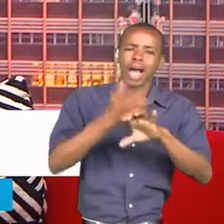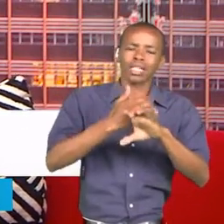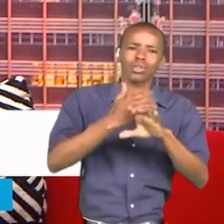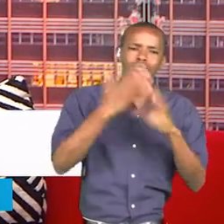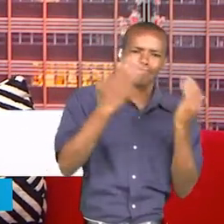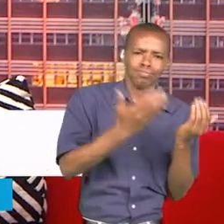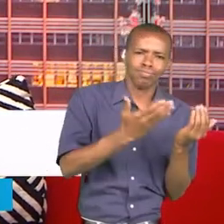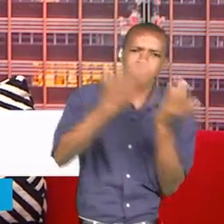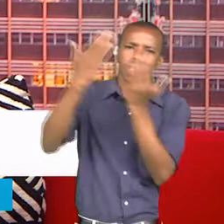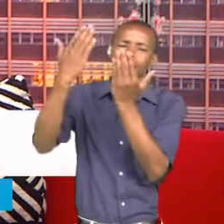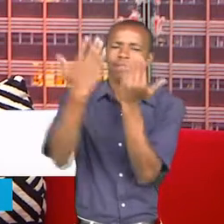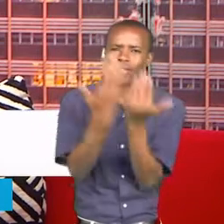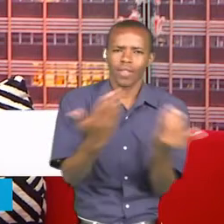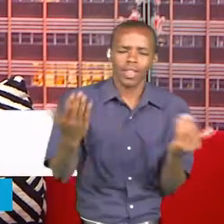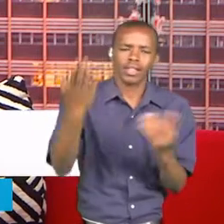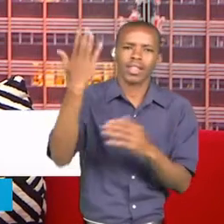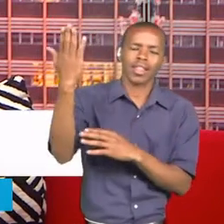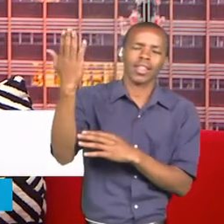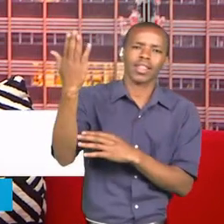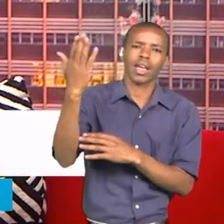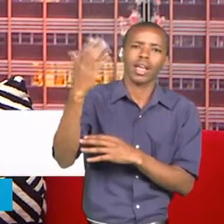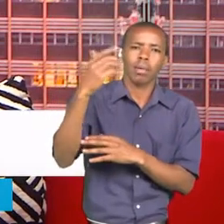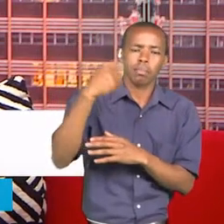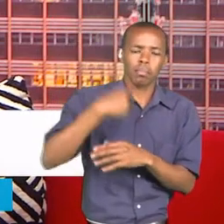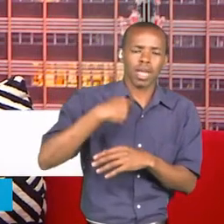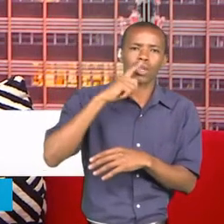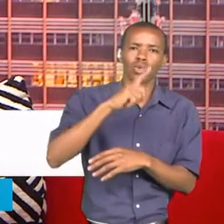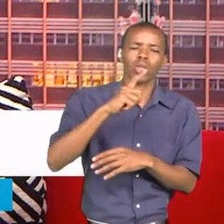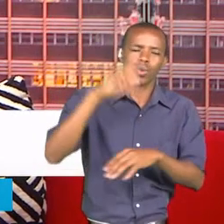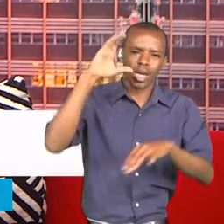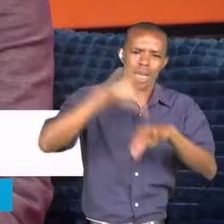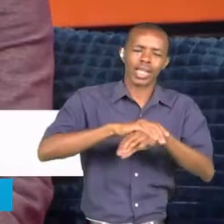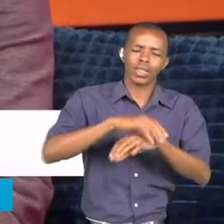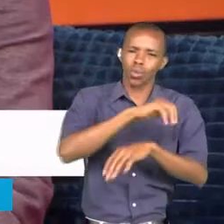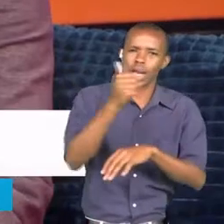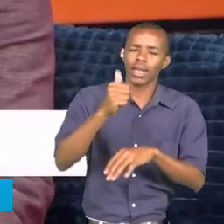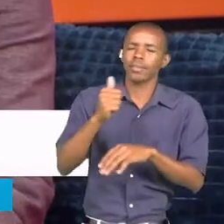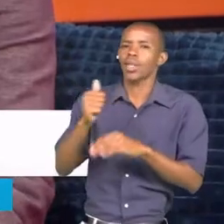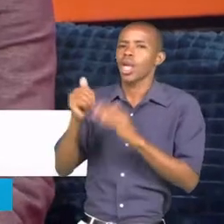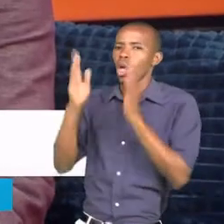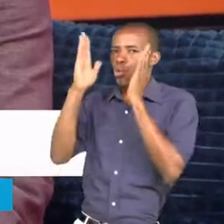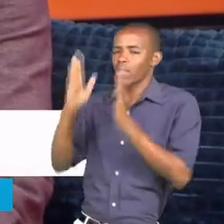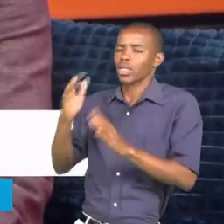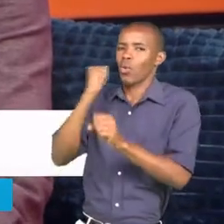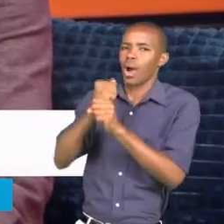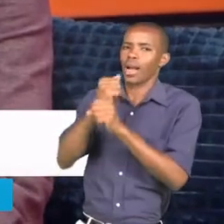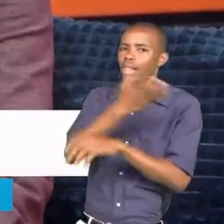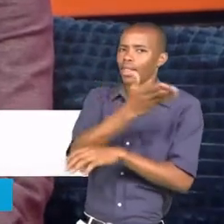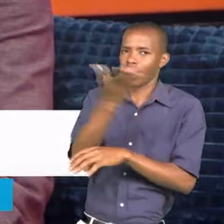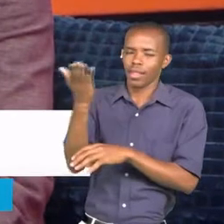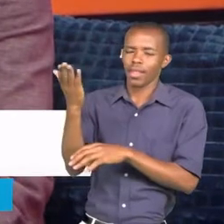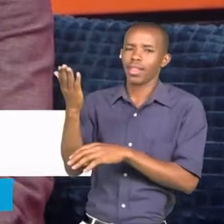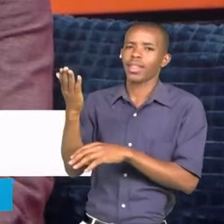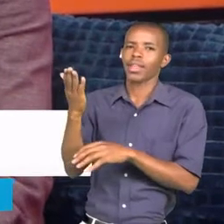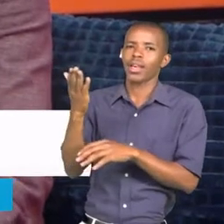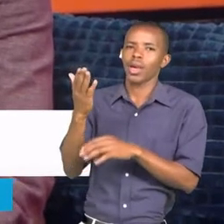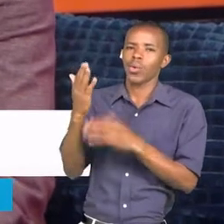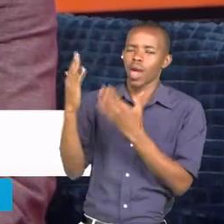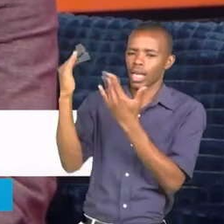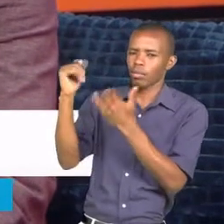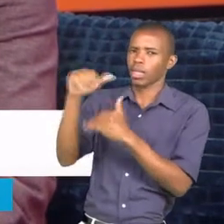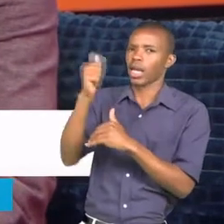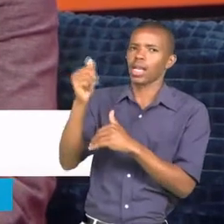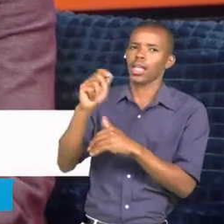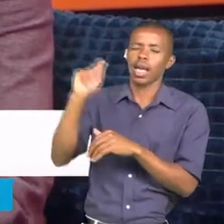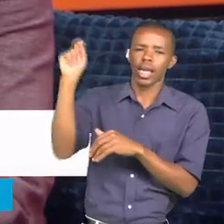things. Okay. But I am sure that they'll get there on time. Mm-hmm. Mm-hmm. Now, humanitarian works, because now, of course, you're expecting Calvin Kiprono from